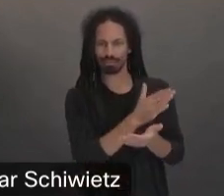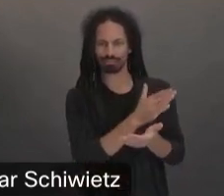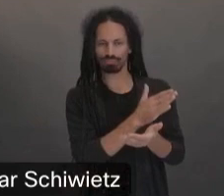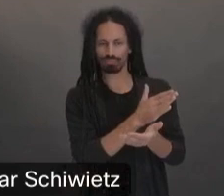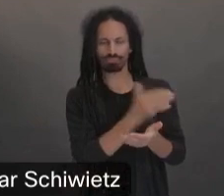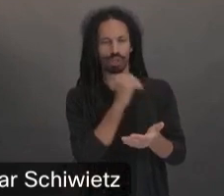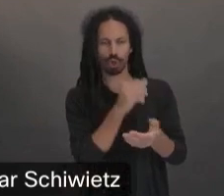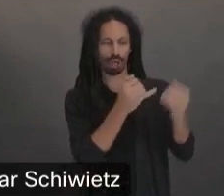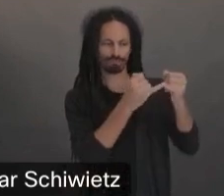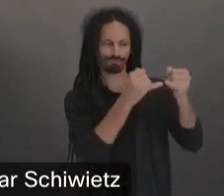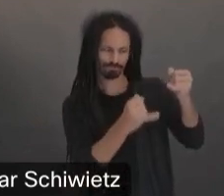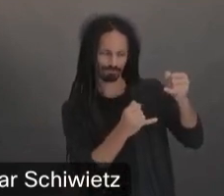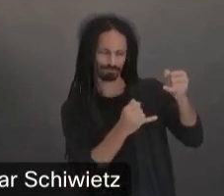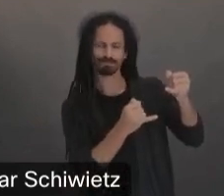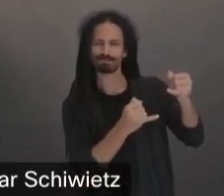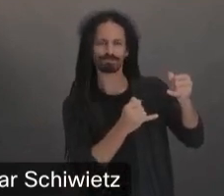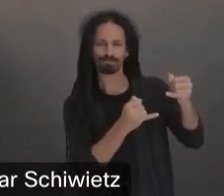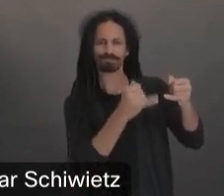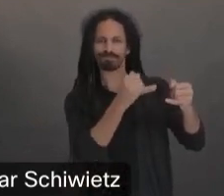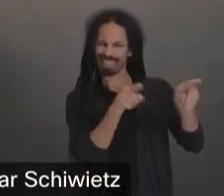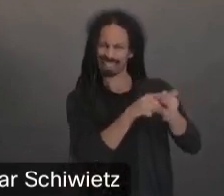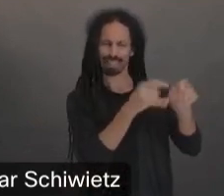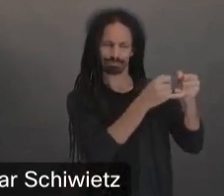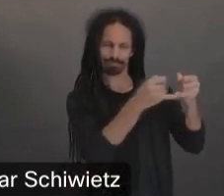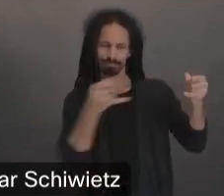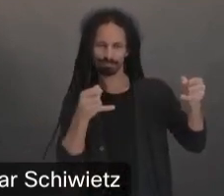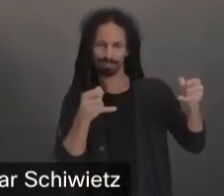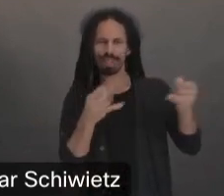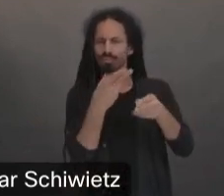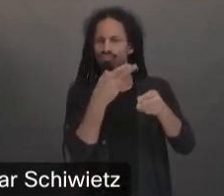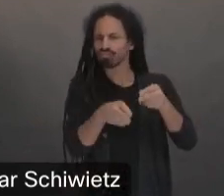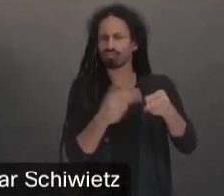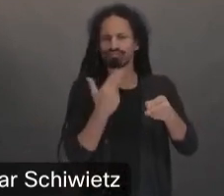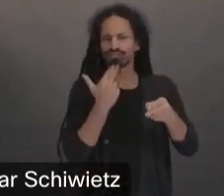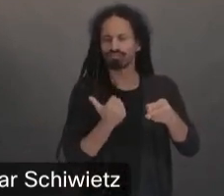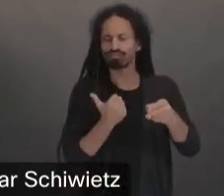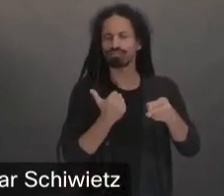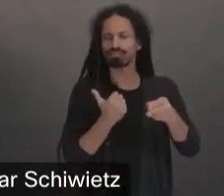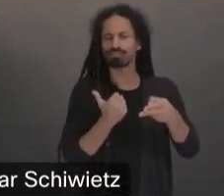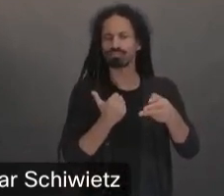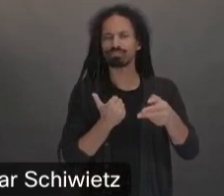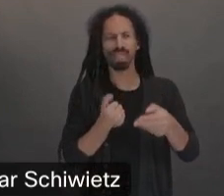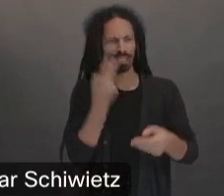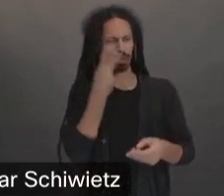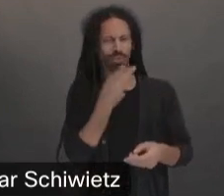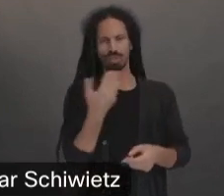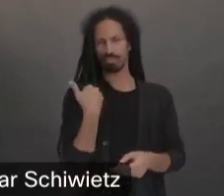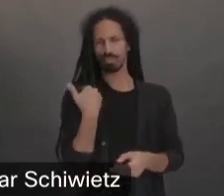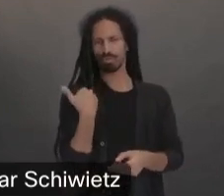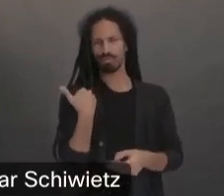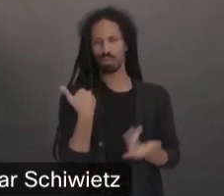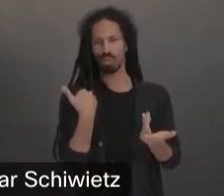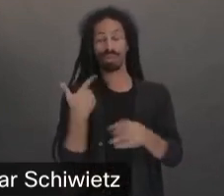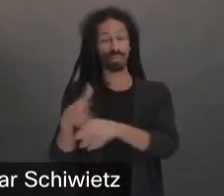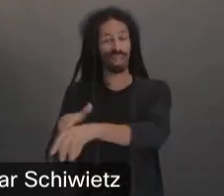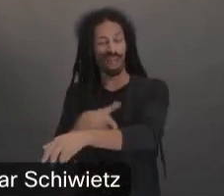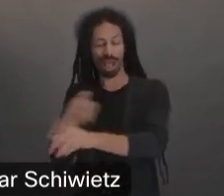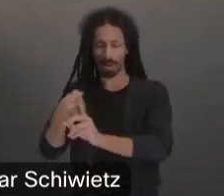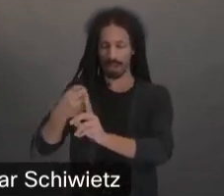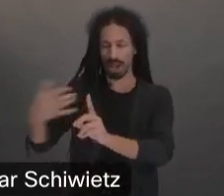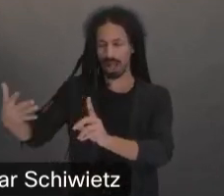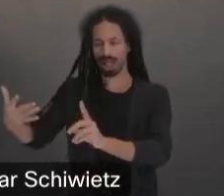They are a short version of the source. As you saw, the reference entry had the longer version of the source, more